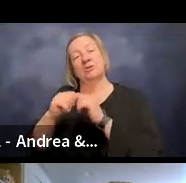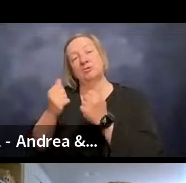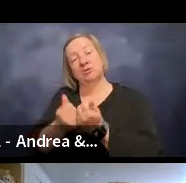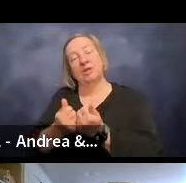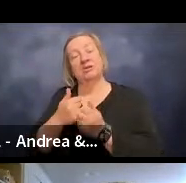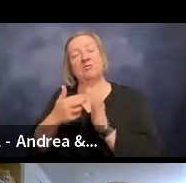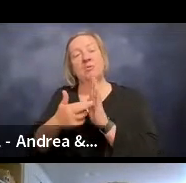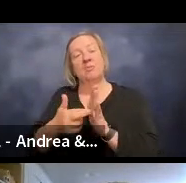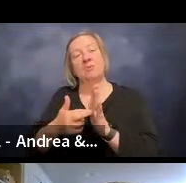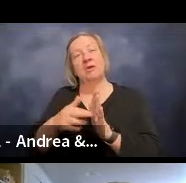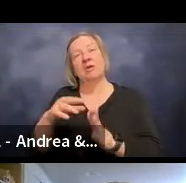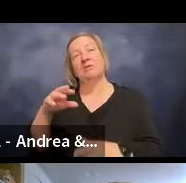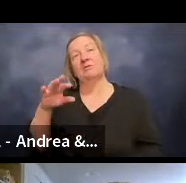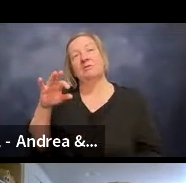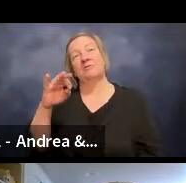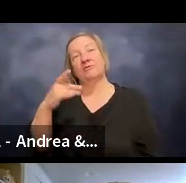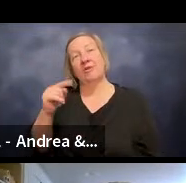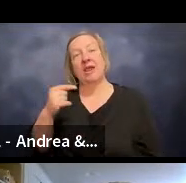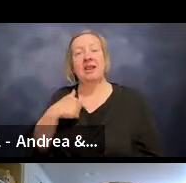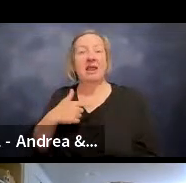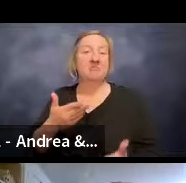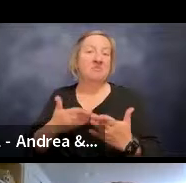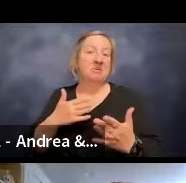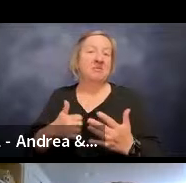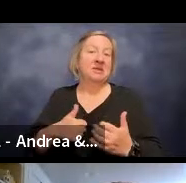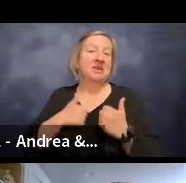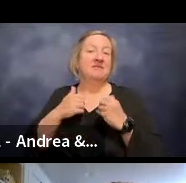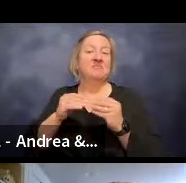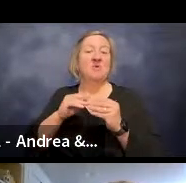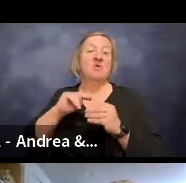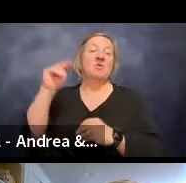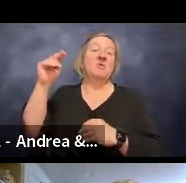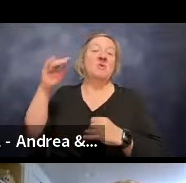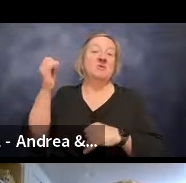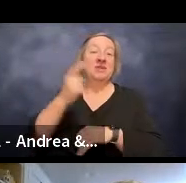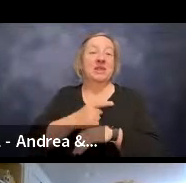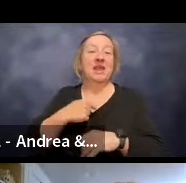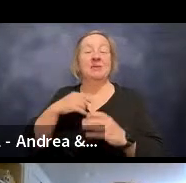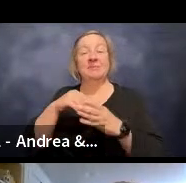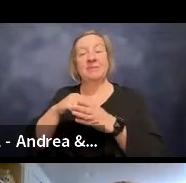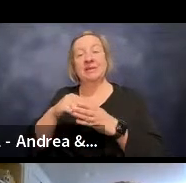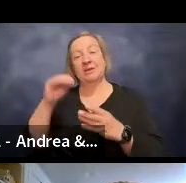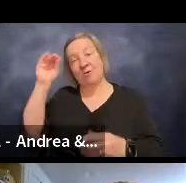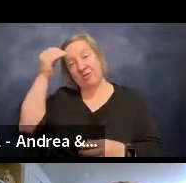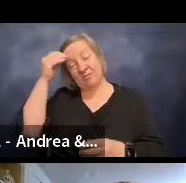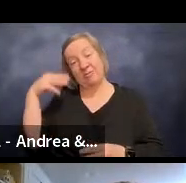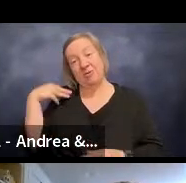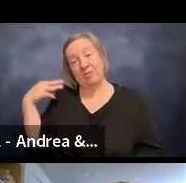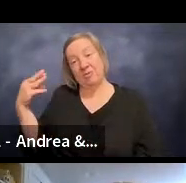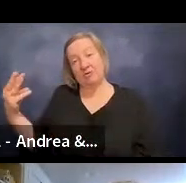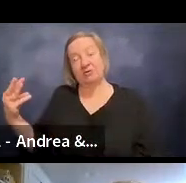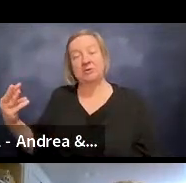be the northernmost participant in this panel today, sitting here in Olympia, Washington.